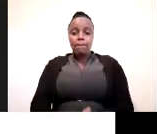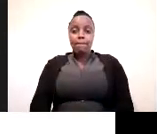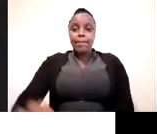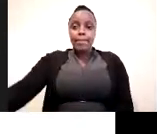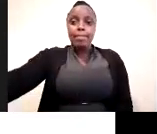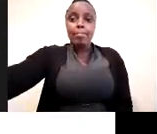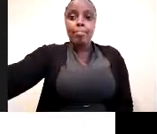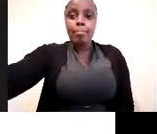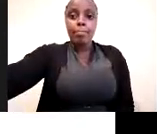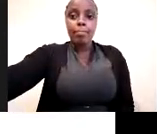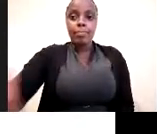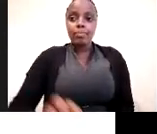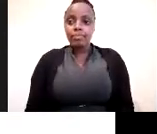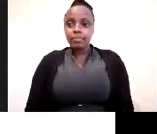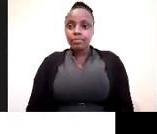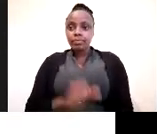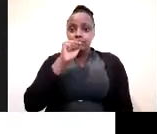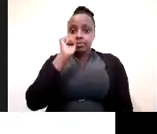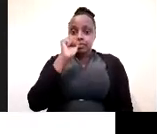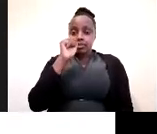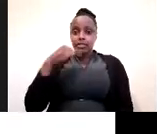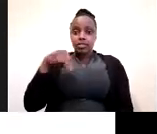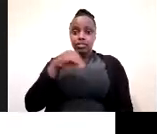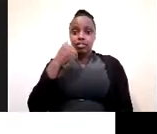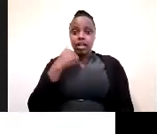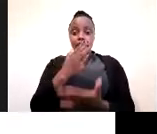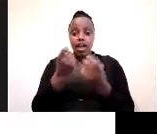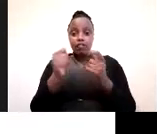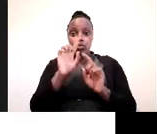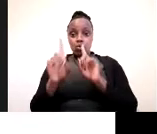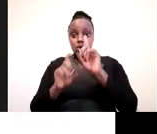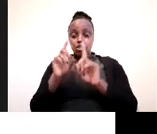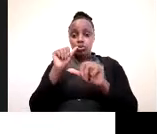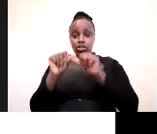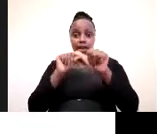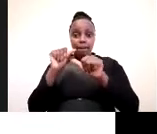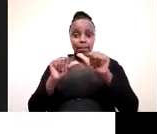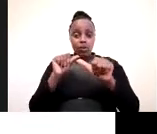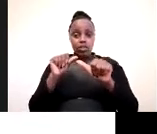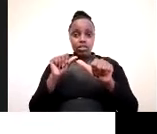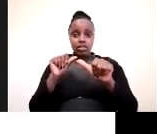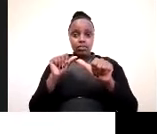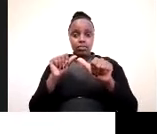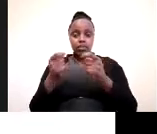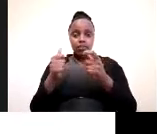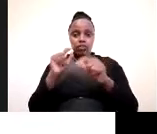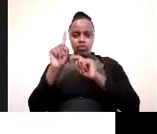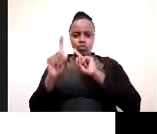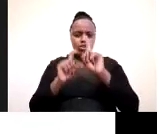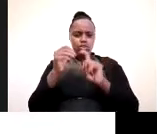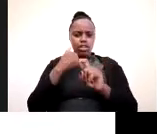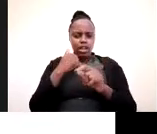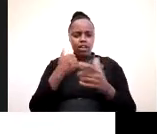Thanks a lot, Elena. So yes, indeed, we already have some questions regarding some surprise regarding the relatively